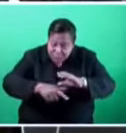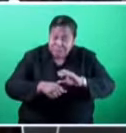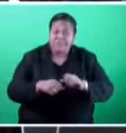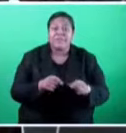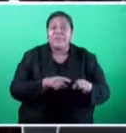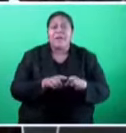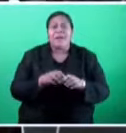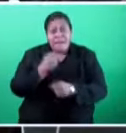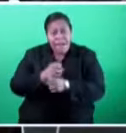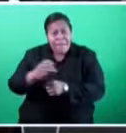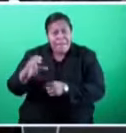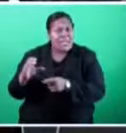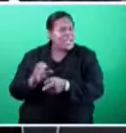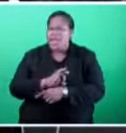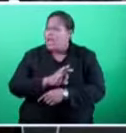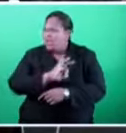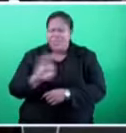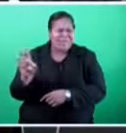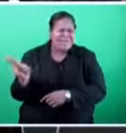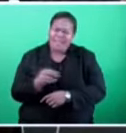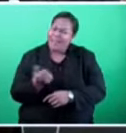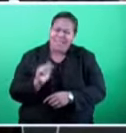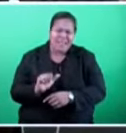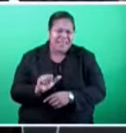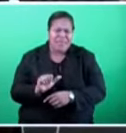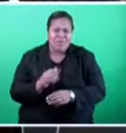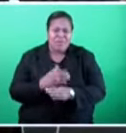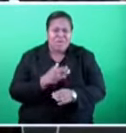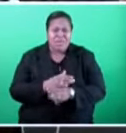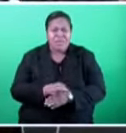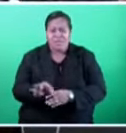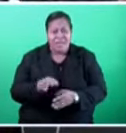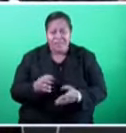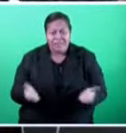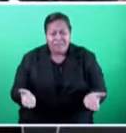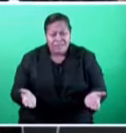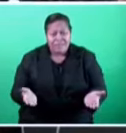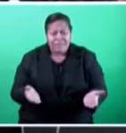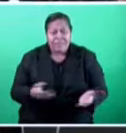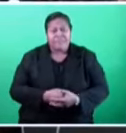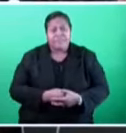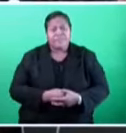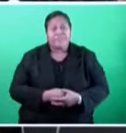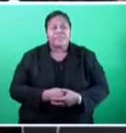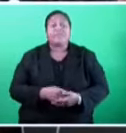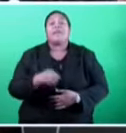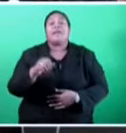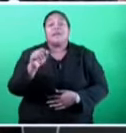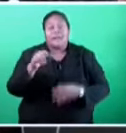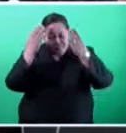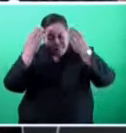Mining Company has not done any work. Has not done any work. Order. Yes. Mr.